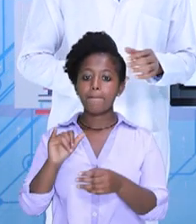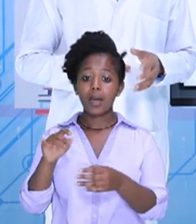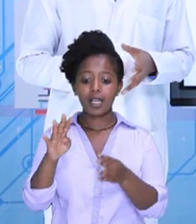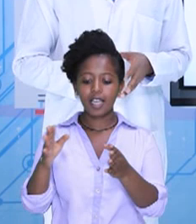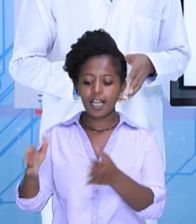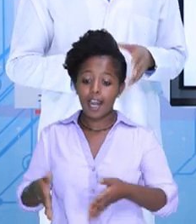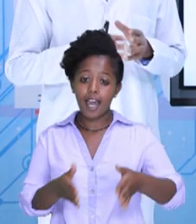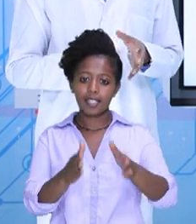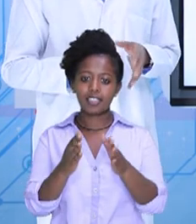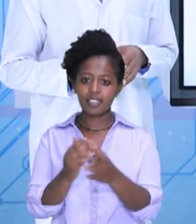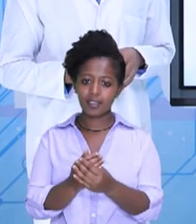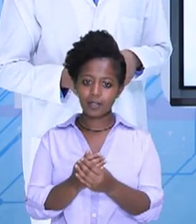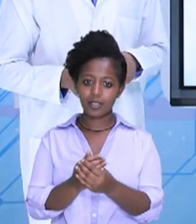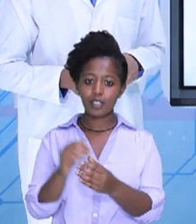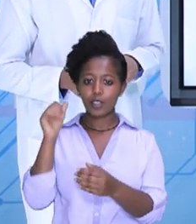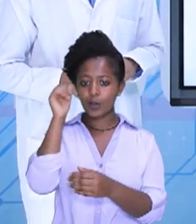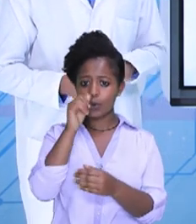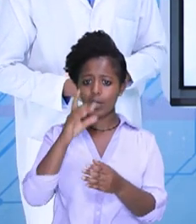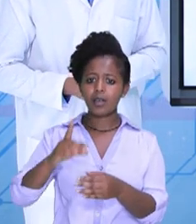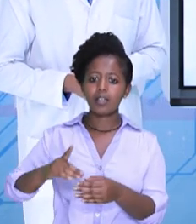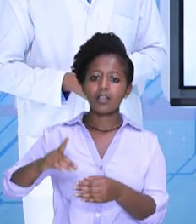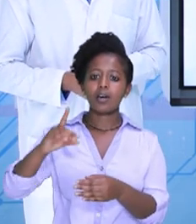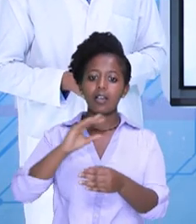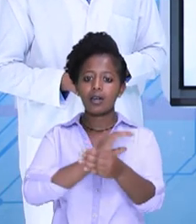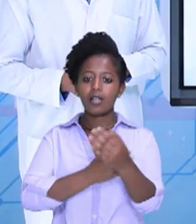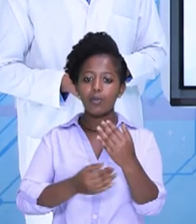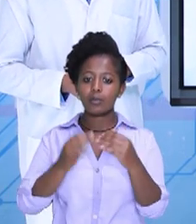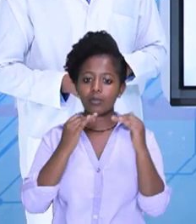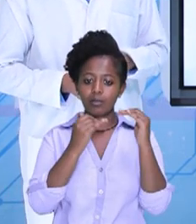And Ethiopia have high amounts of game reserves.